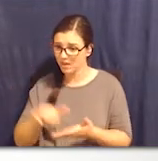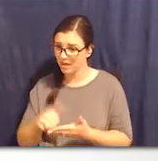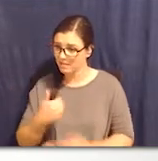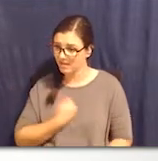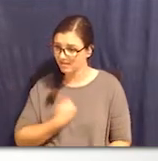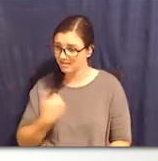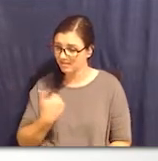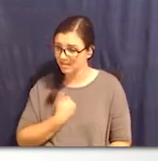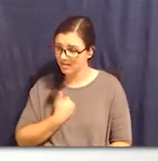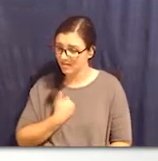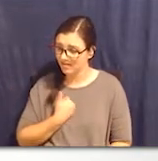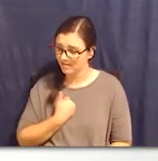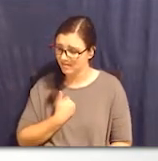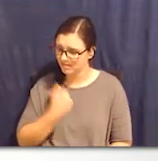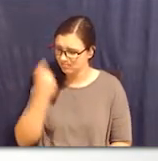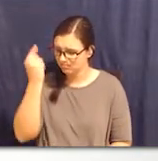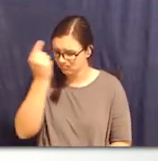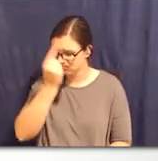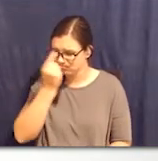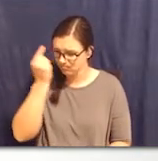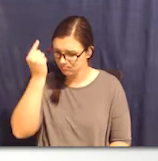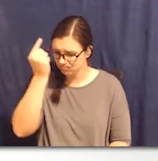myself? Will I do it